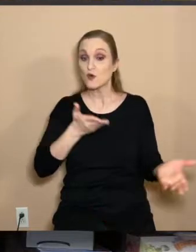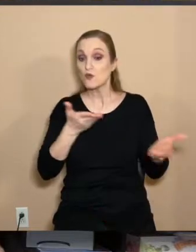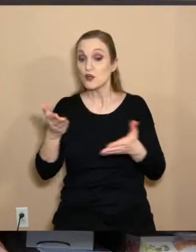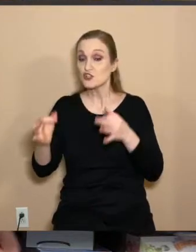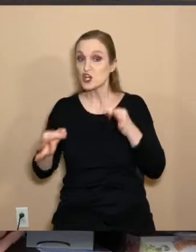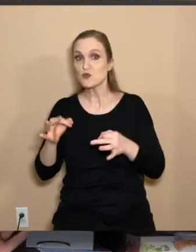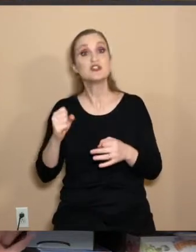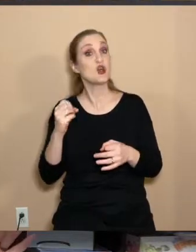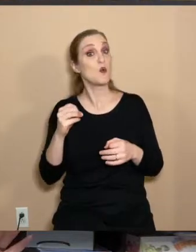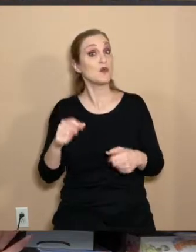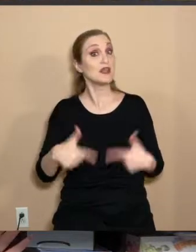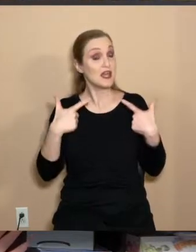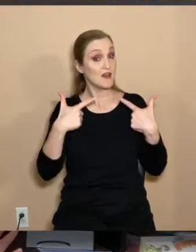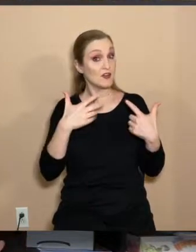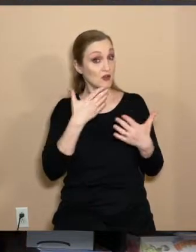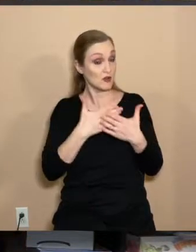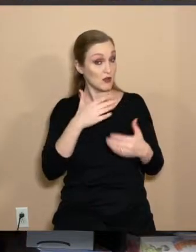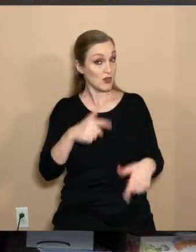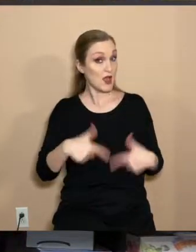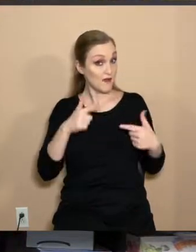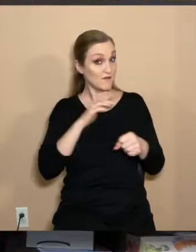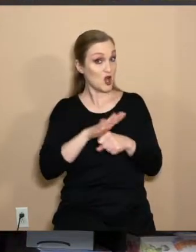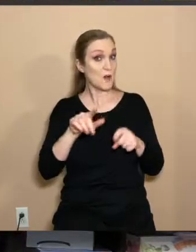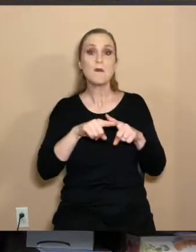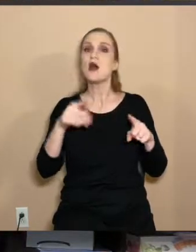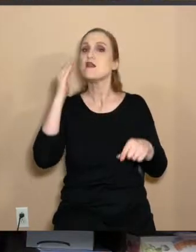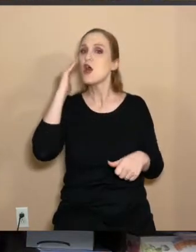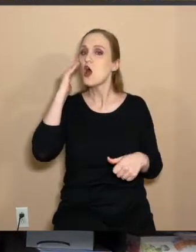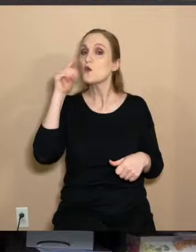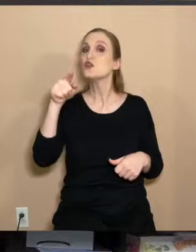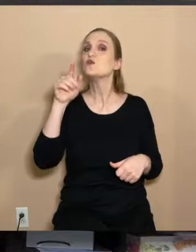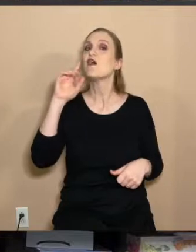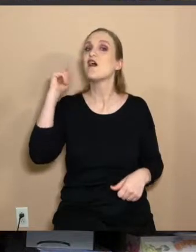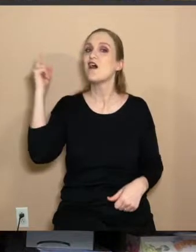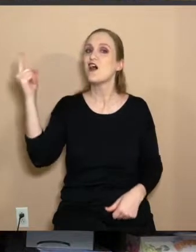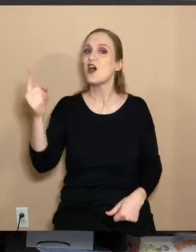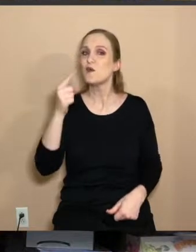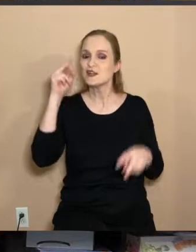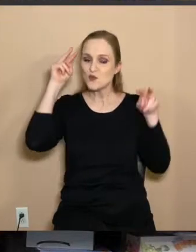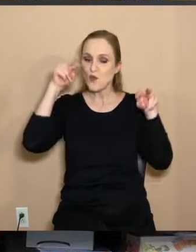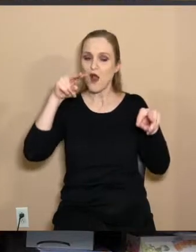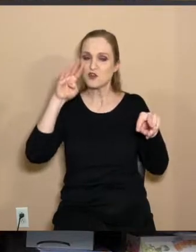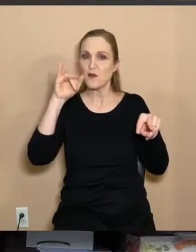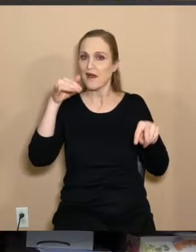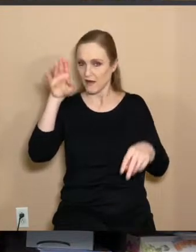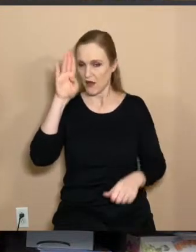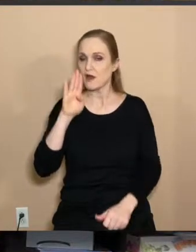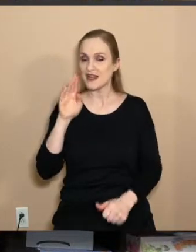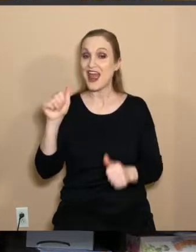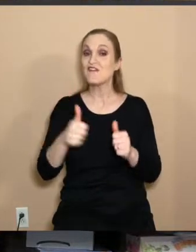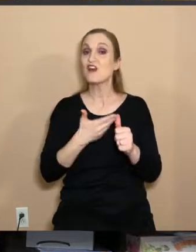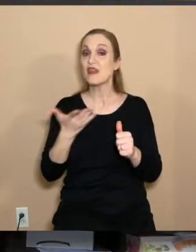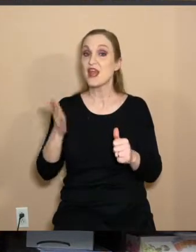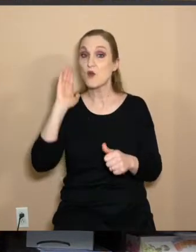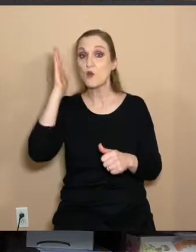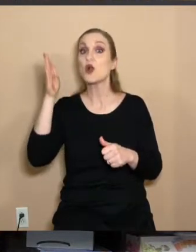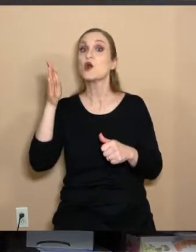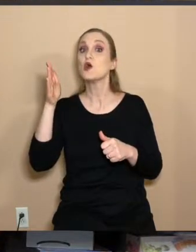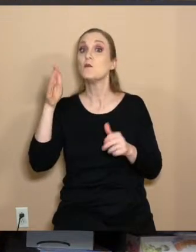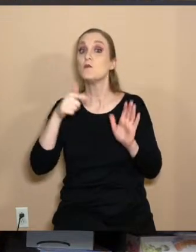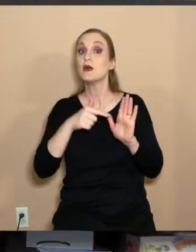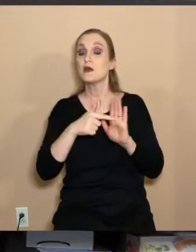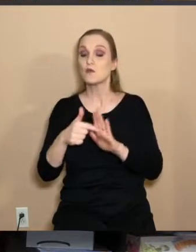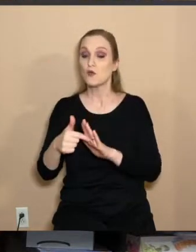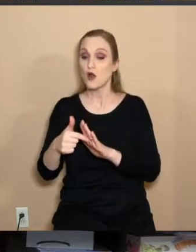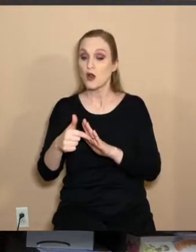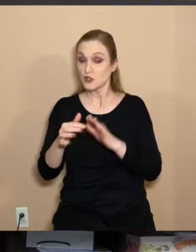So live life to its fullest, but know that you are always under the eye of God and that everything will be brought